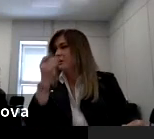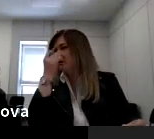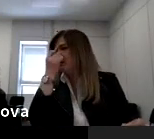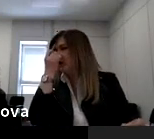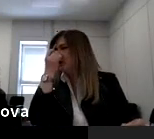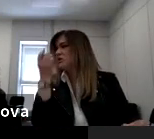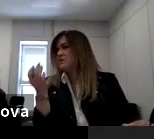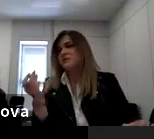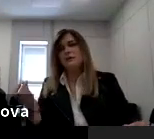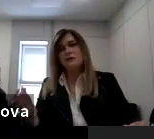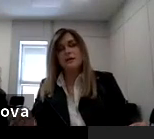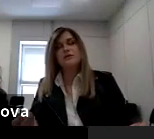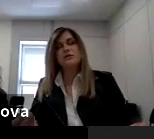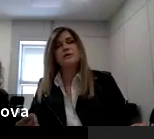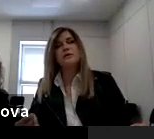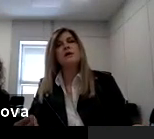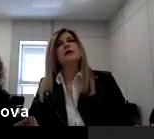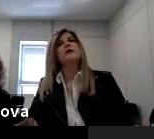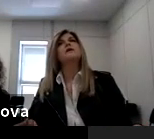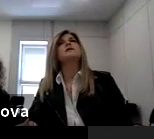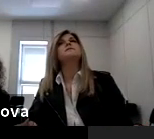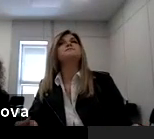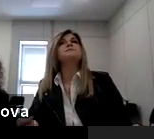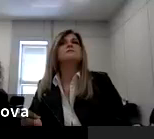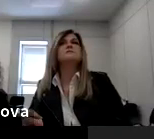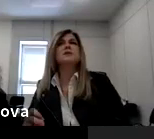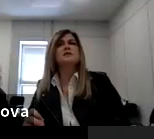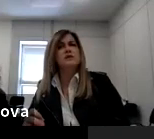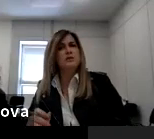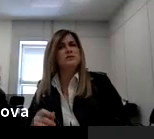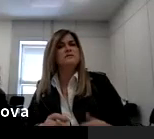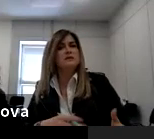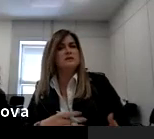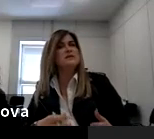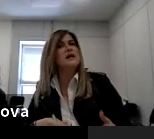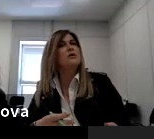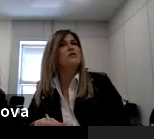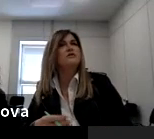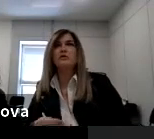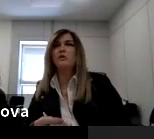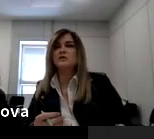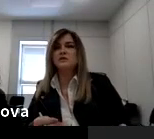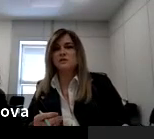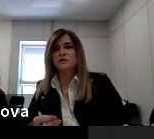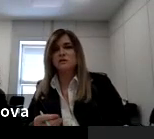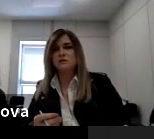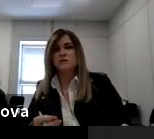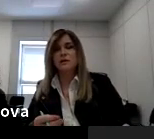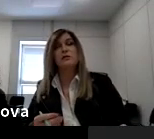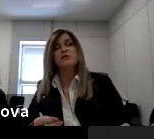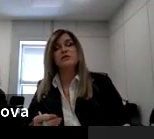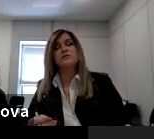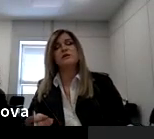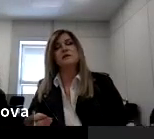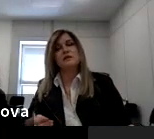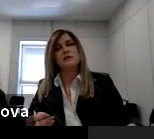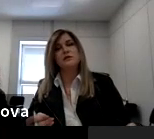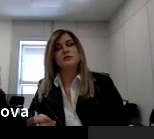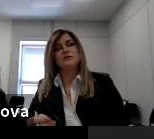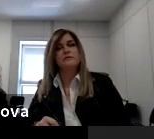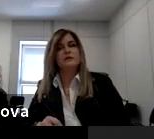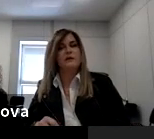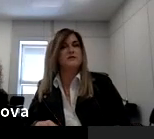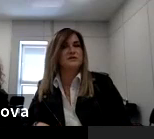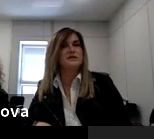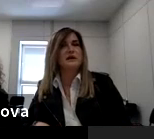very high-quality standard, actually. So some of GOST approaches we still